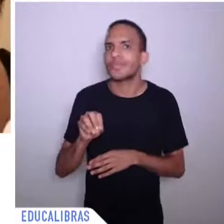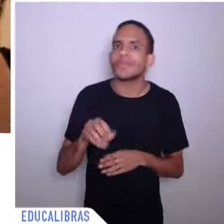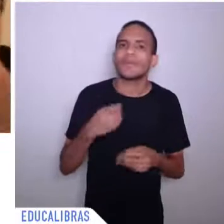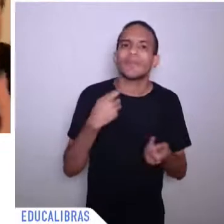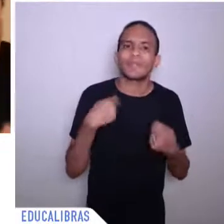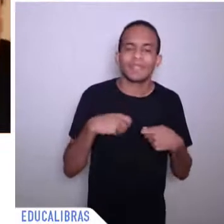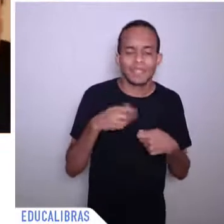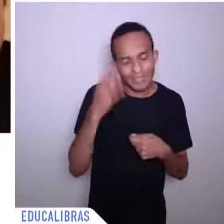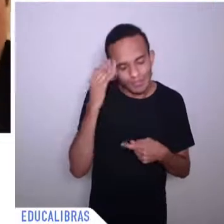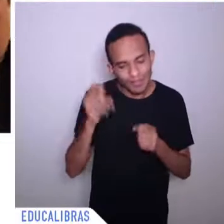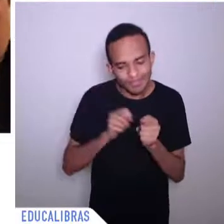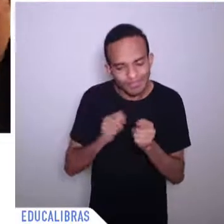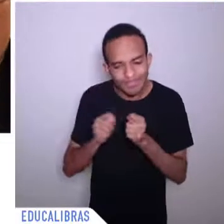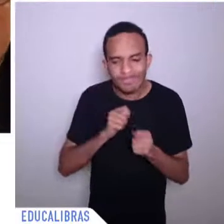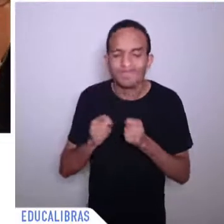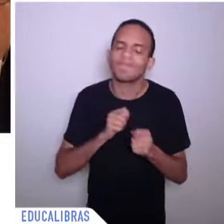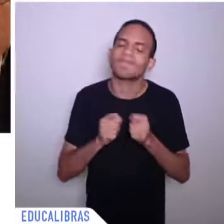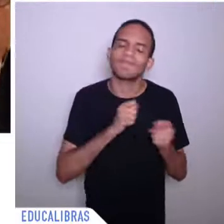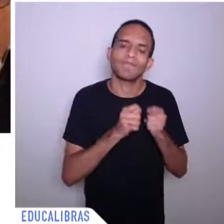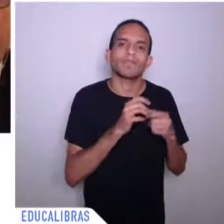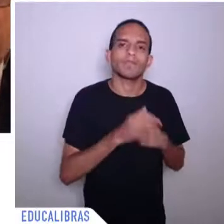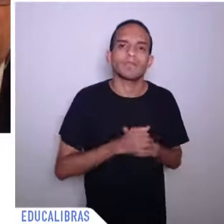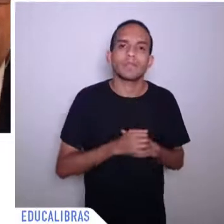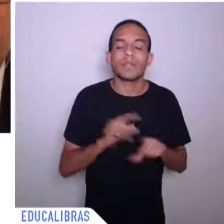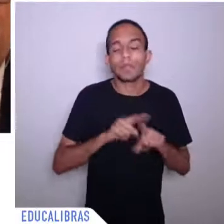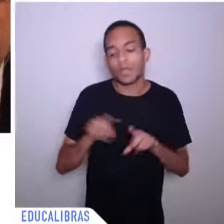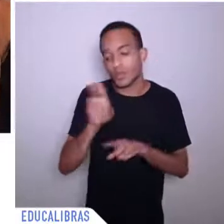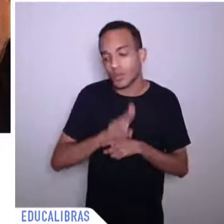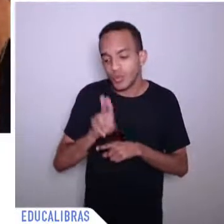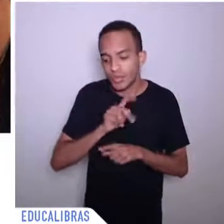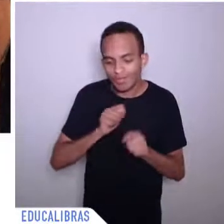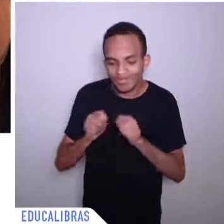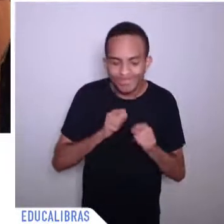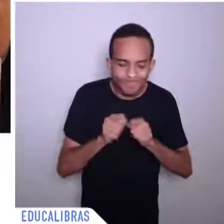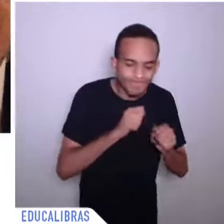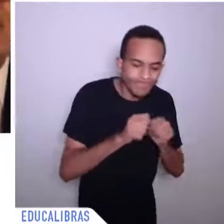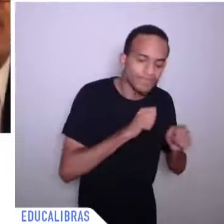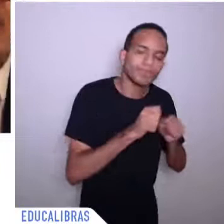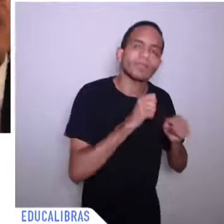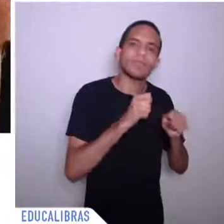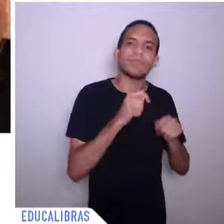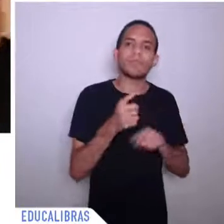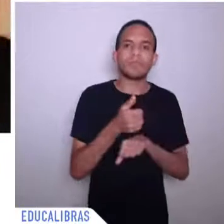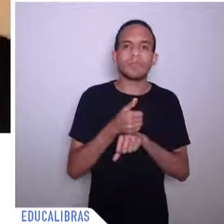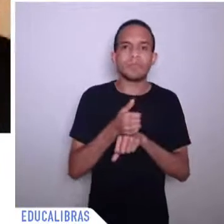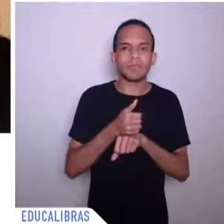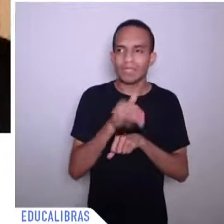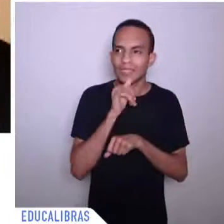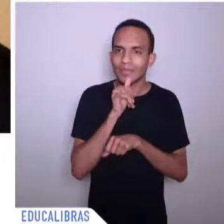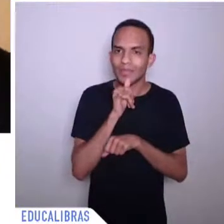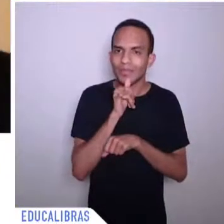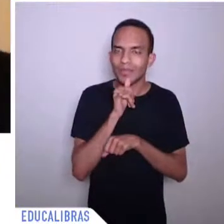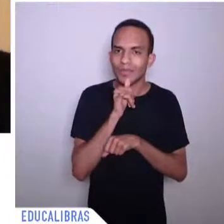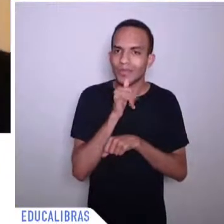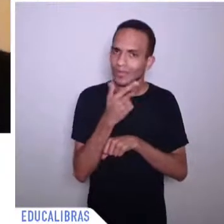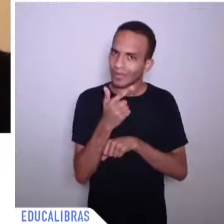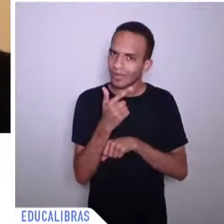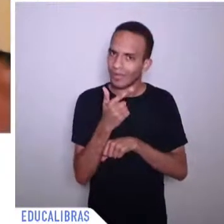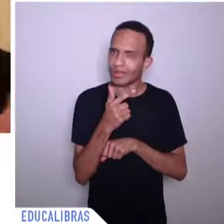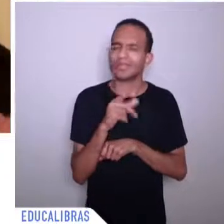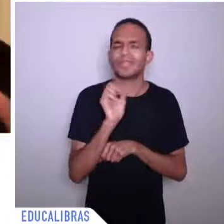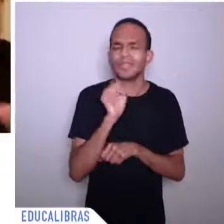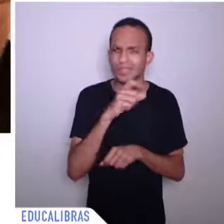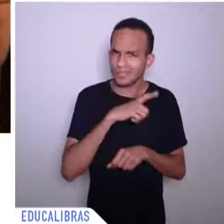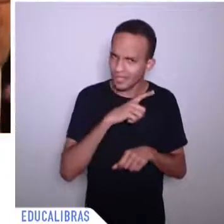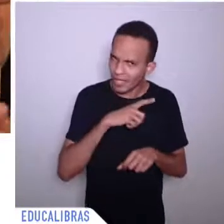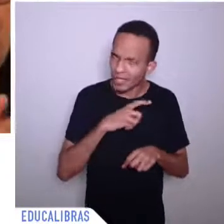You have to use manipulation mechanisms that are more sophisticated. And not